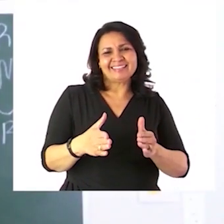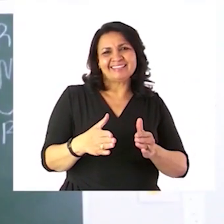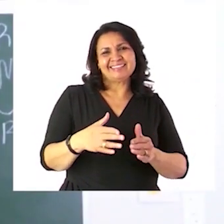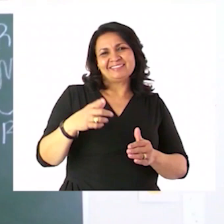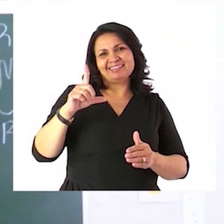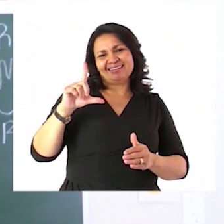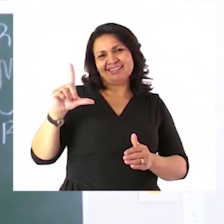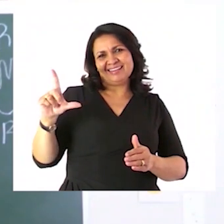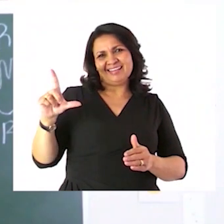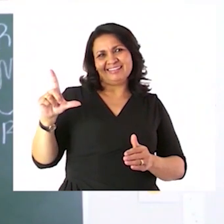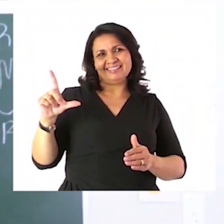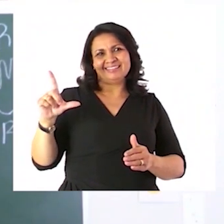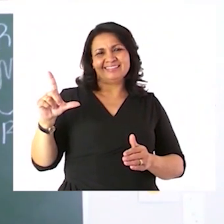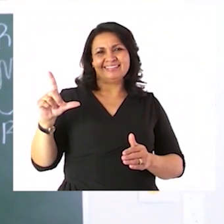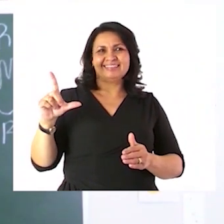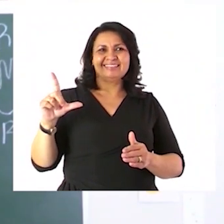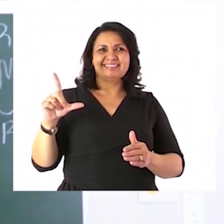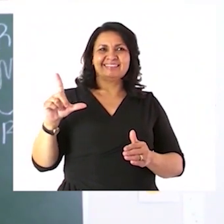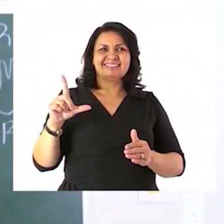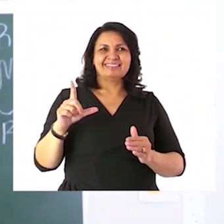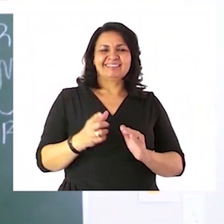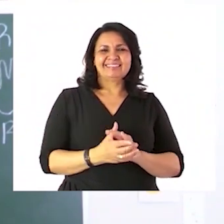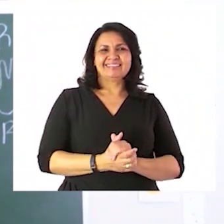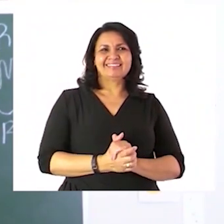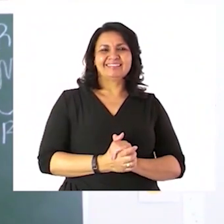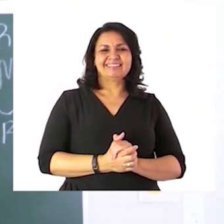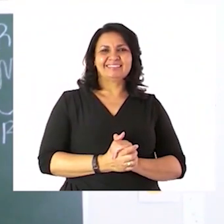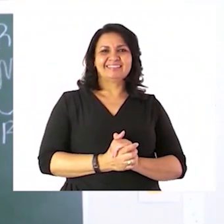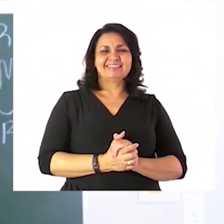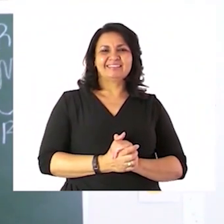the thick line when you do this exercise.